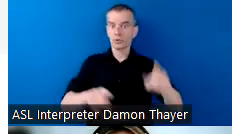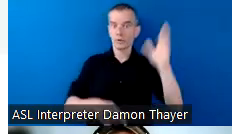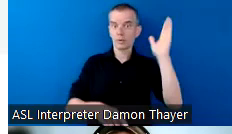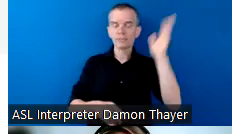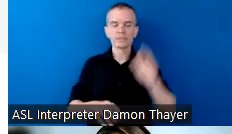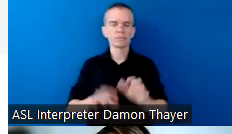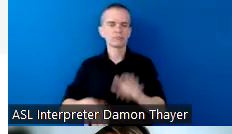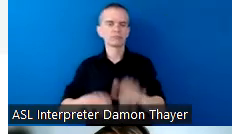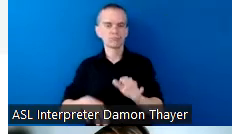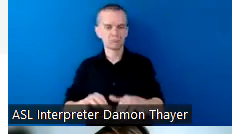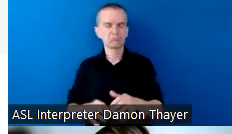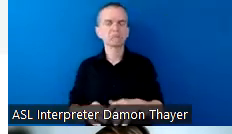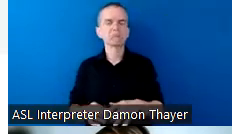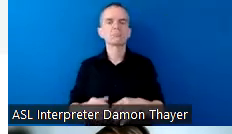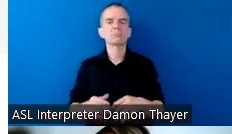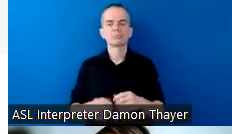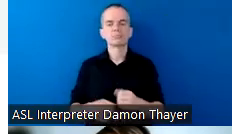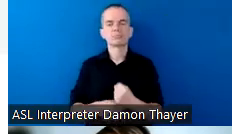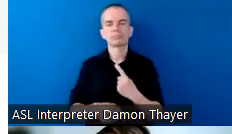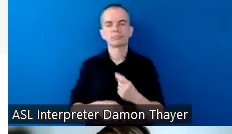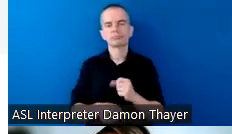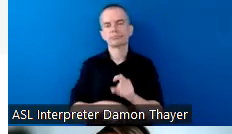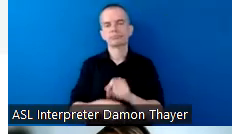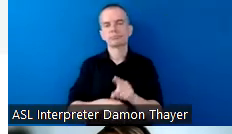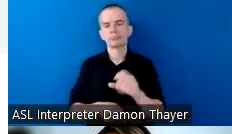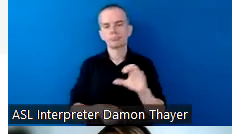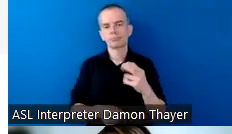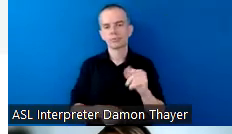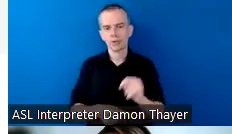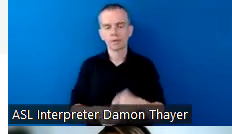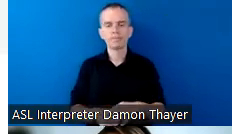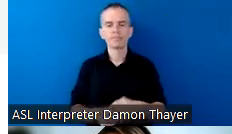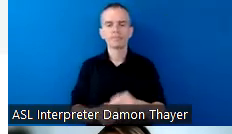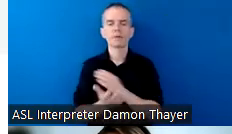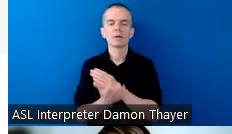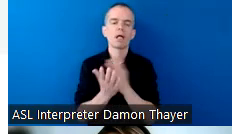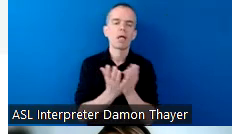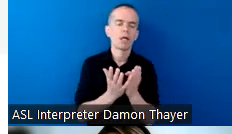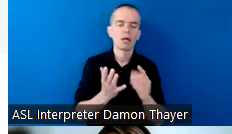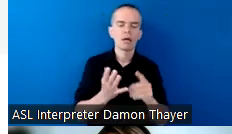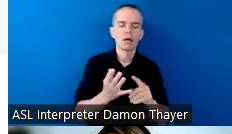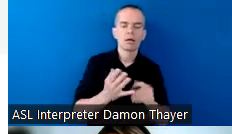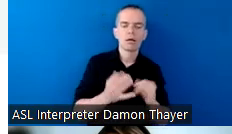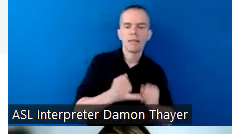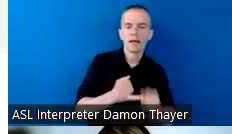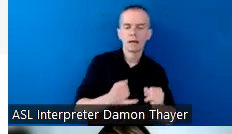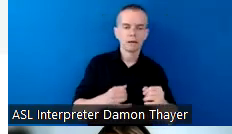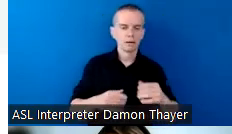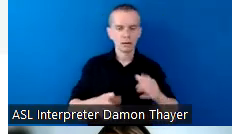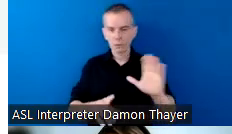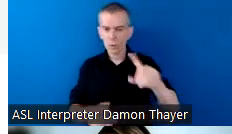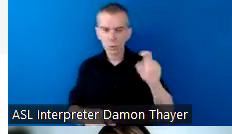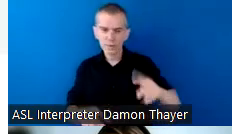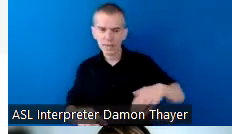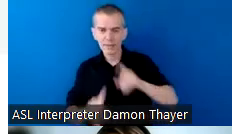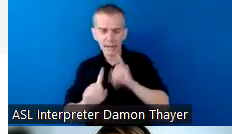is not getting addressed at today's webinar, we'll be able to follow up with a Q&A in the follow-up email. And then we'll also